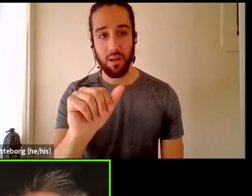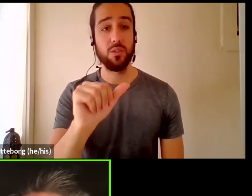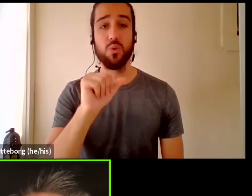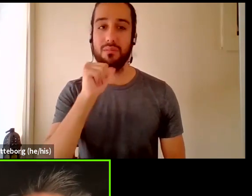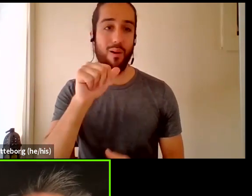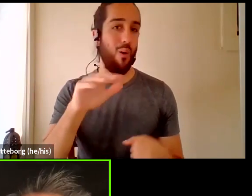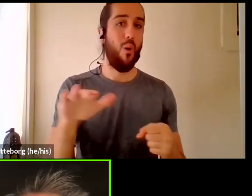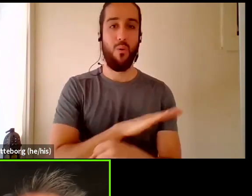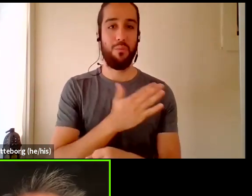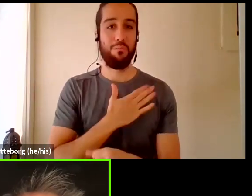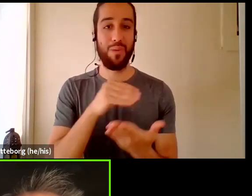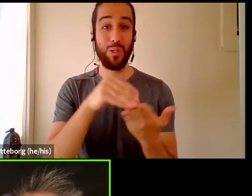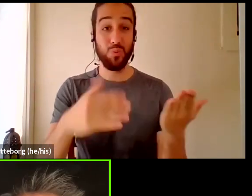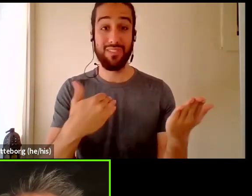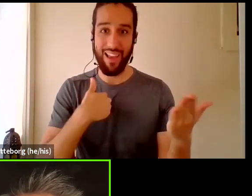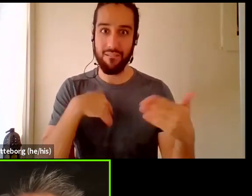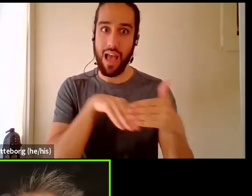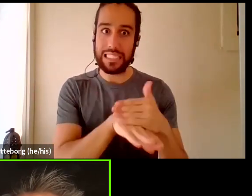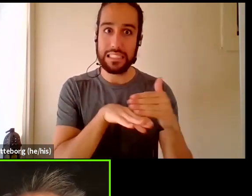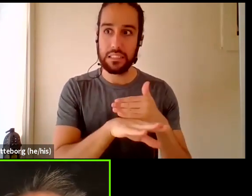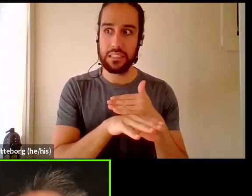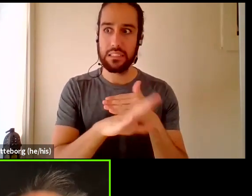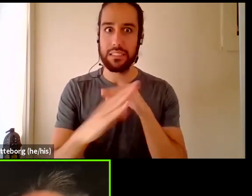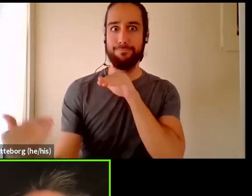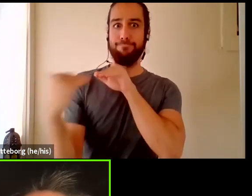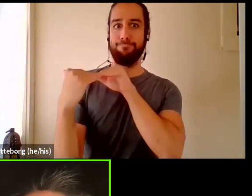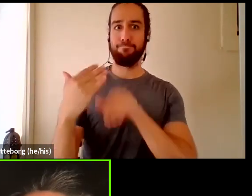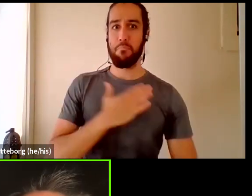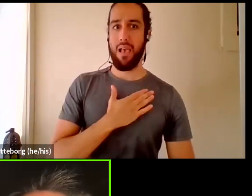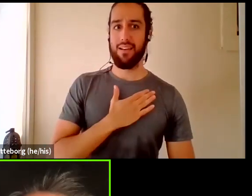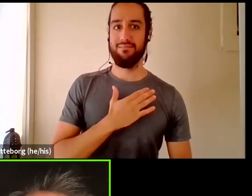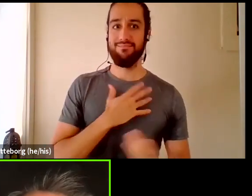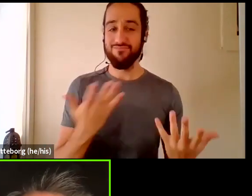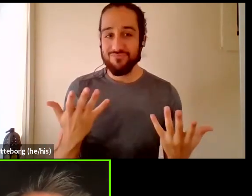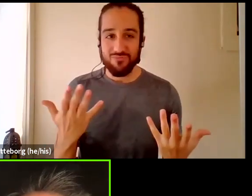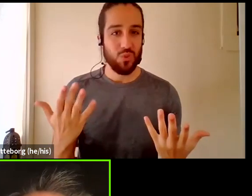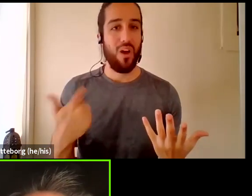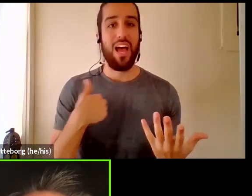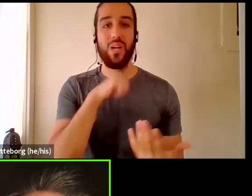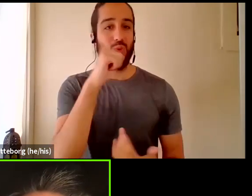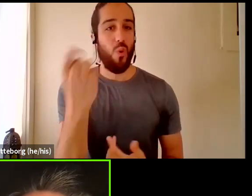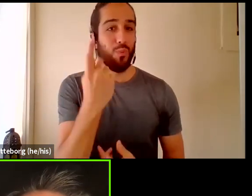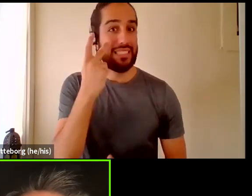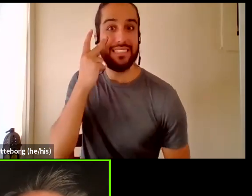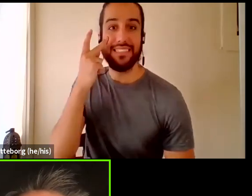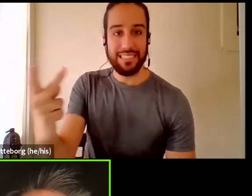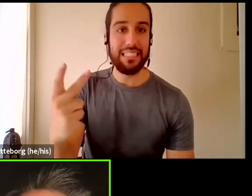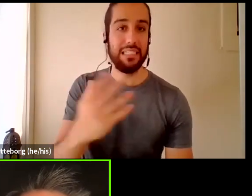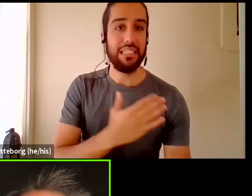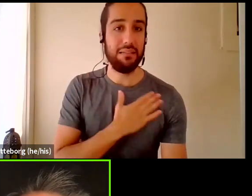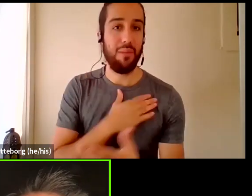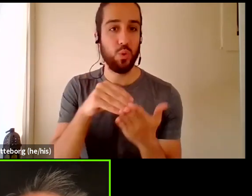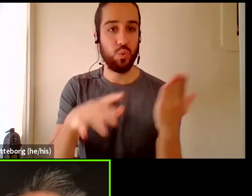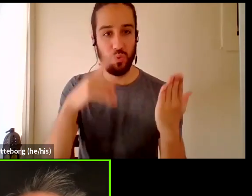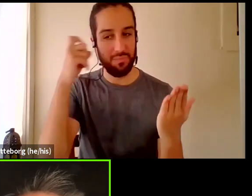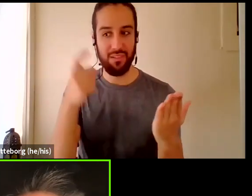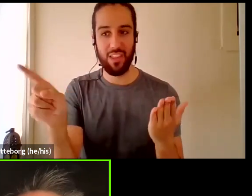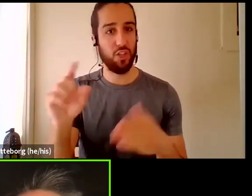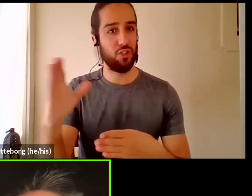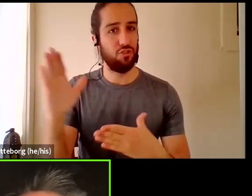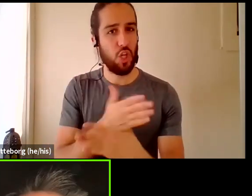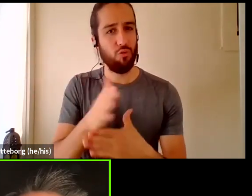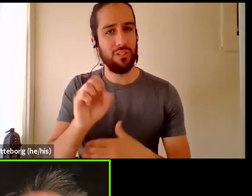saying, have access the way I have access. So I don't always see my students because they're sharing space,